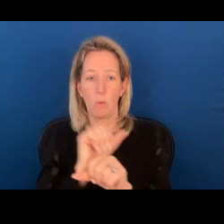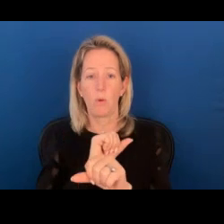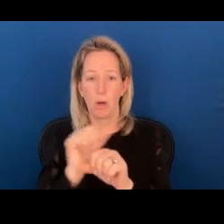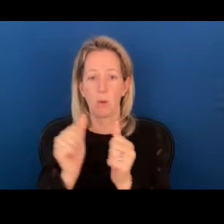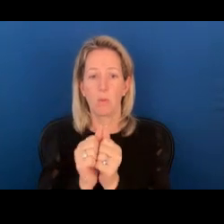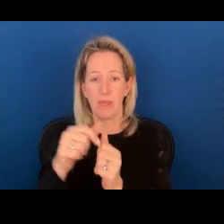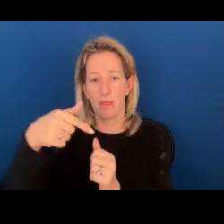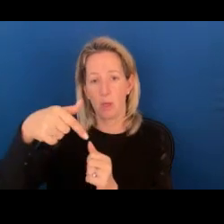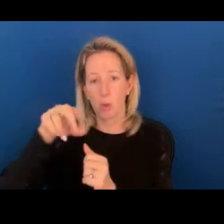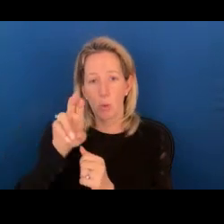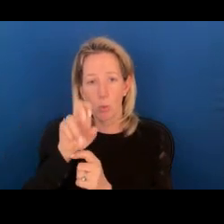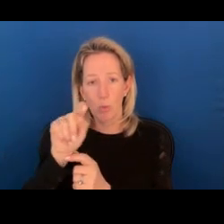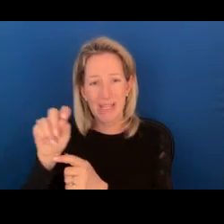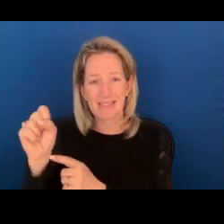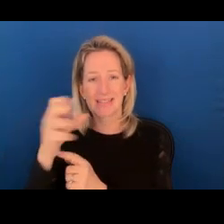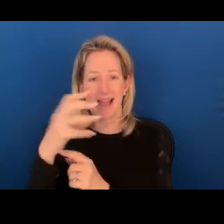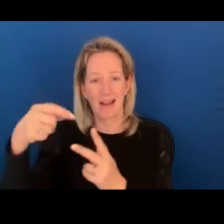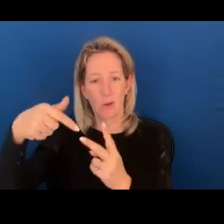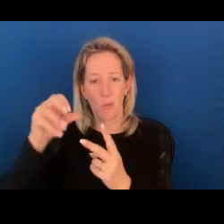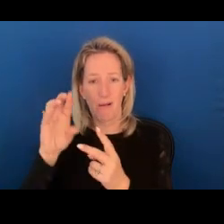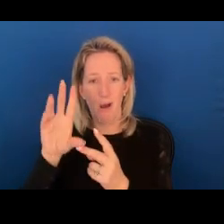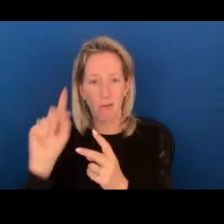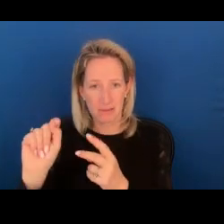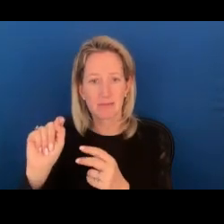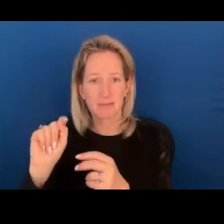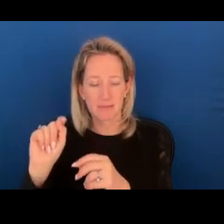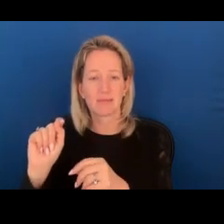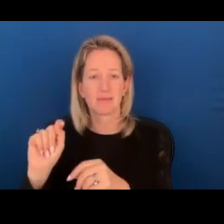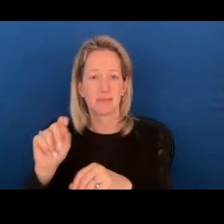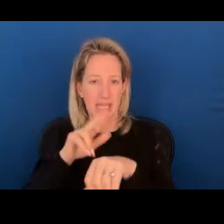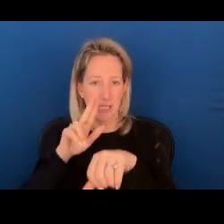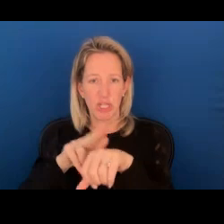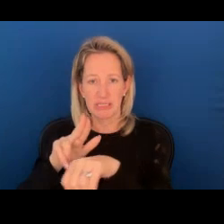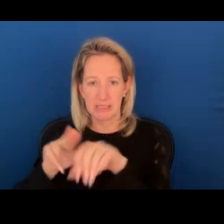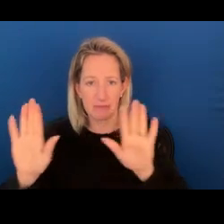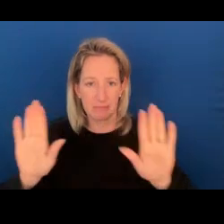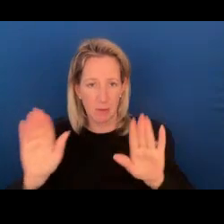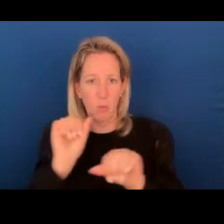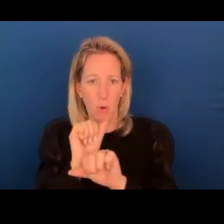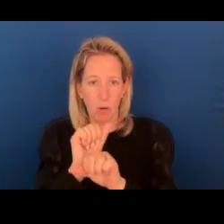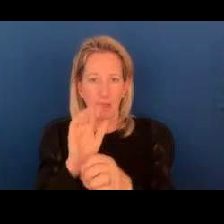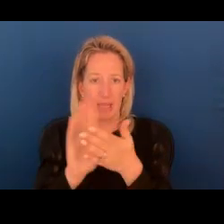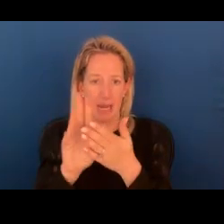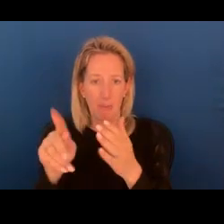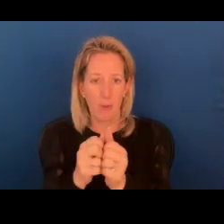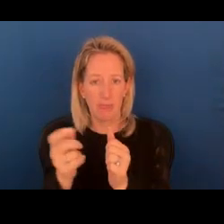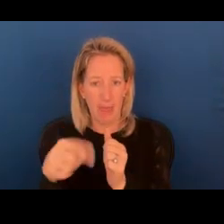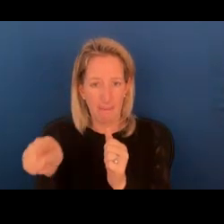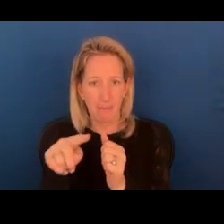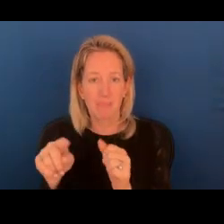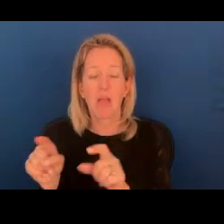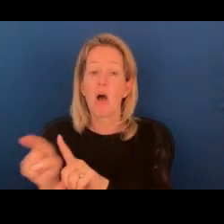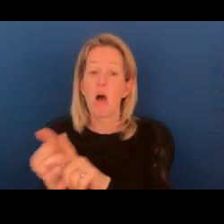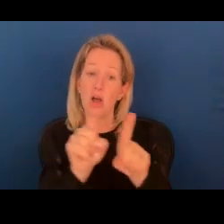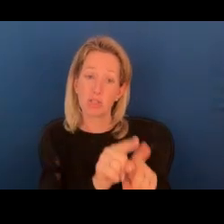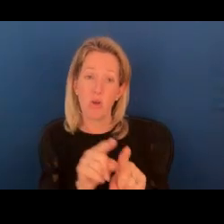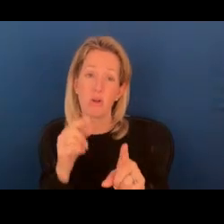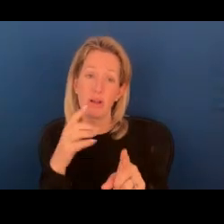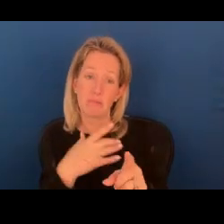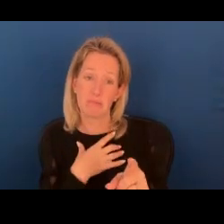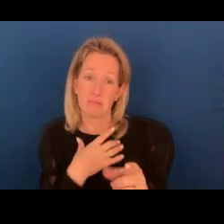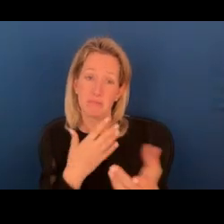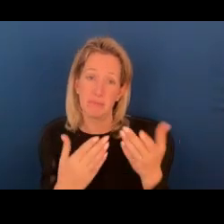another cleanup with them. And then continuing outreach, I will likely switch to a local tribal school. We are